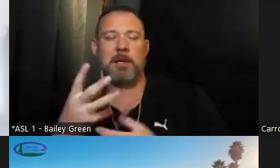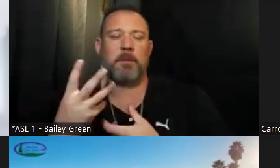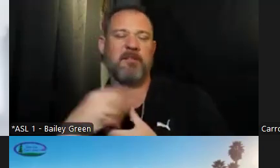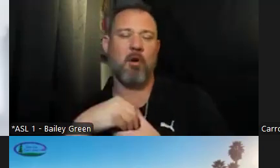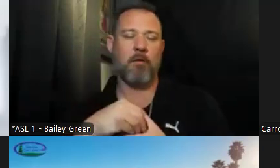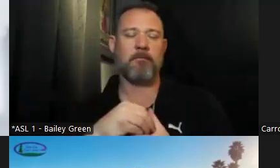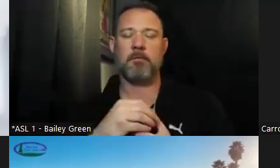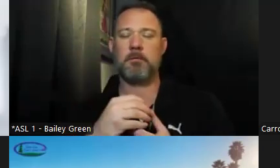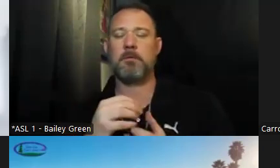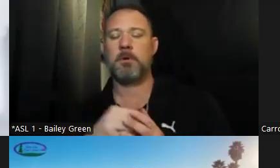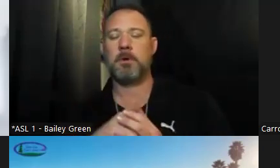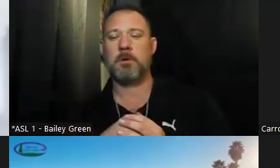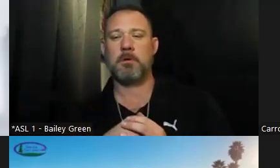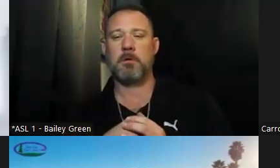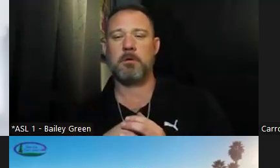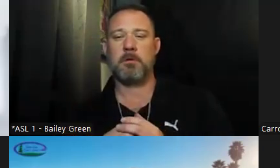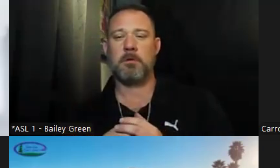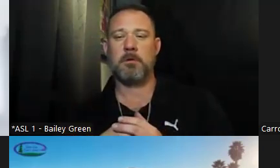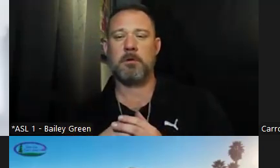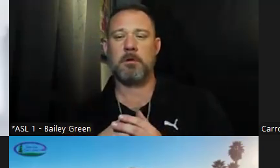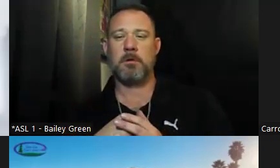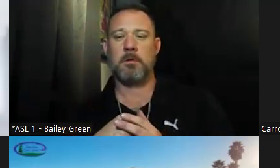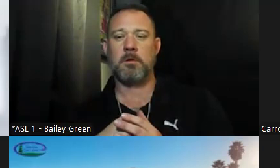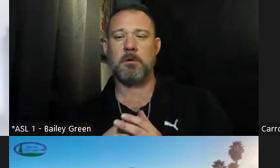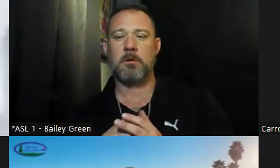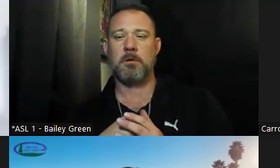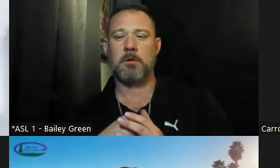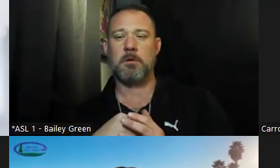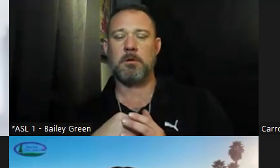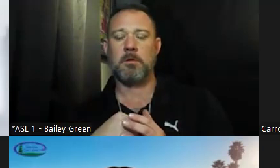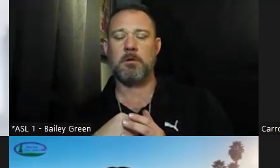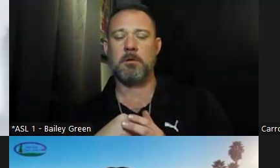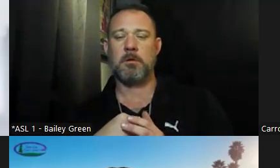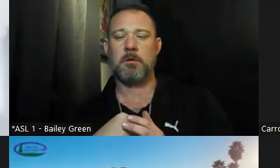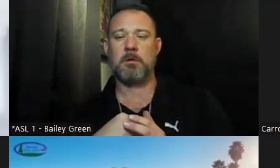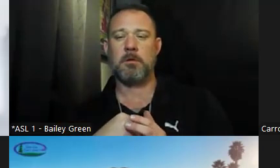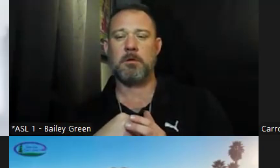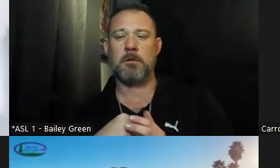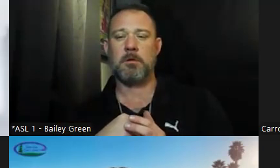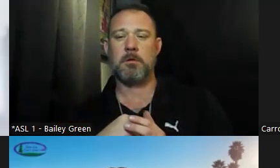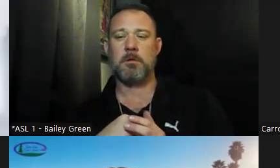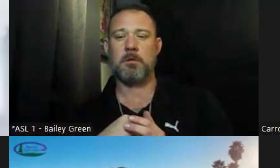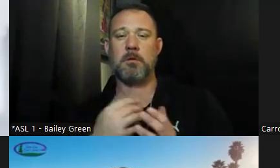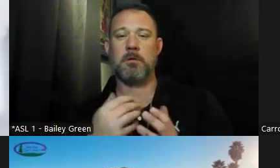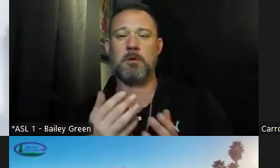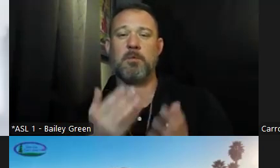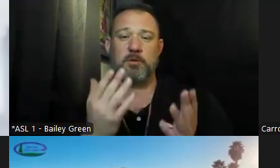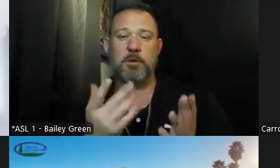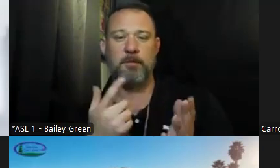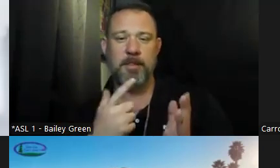both statutorily and as a practical matter. So the recommendation would be, can I use the word